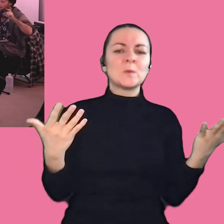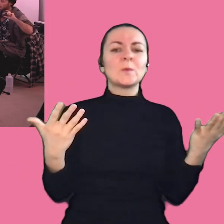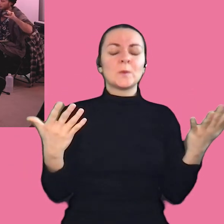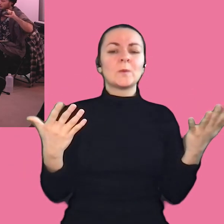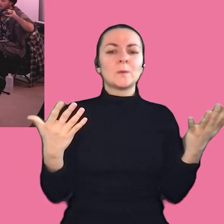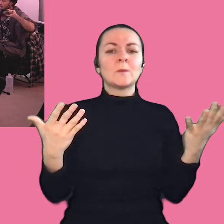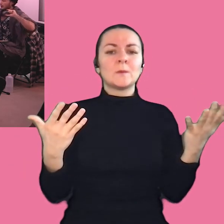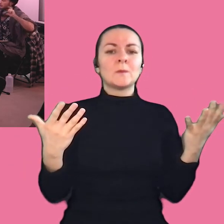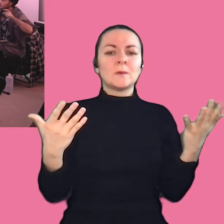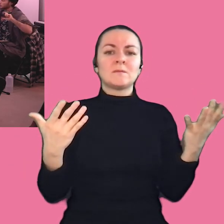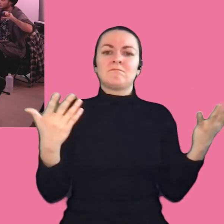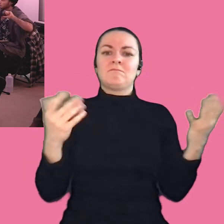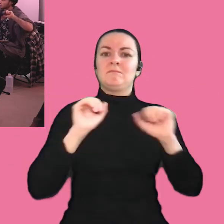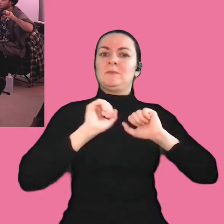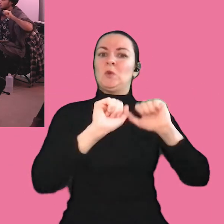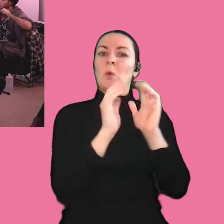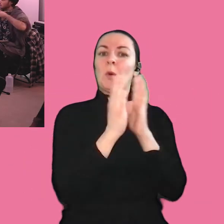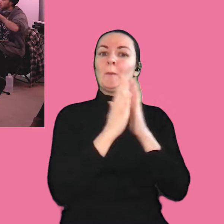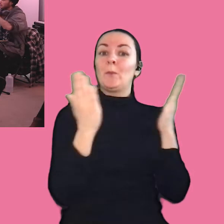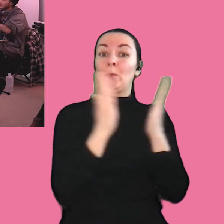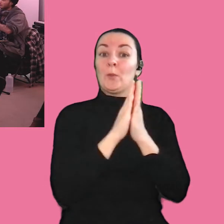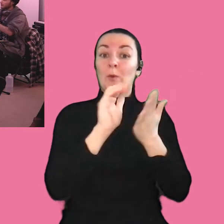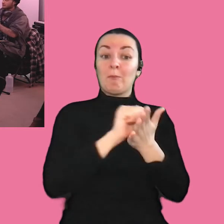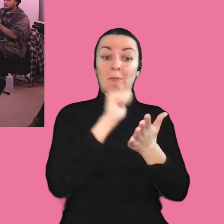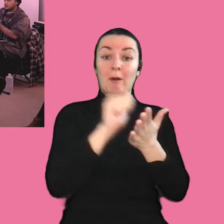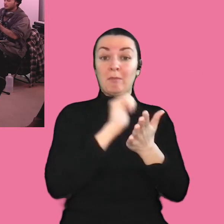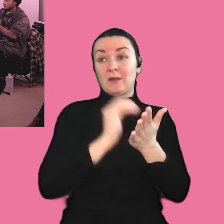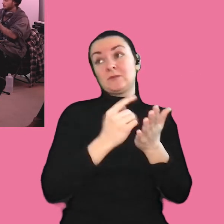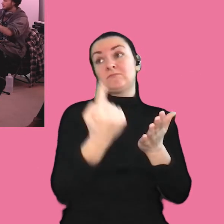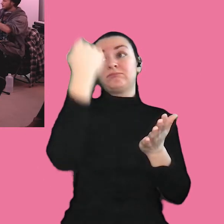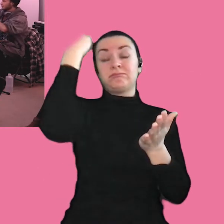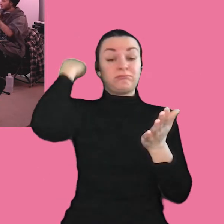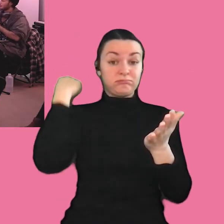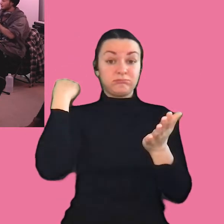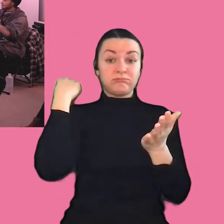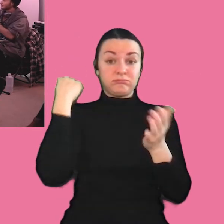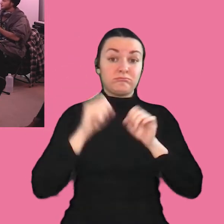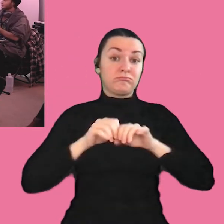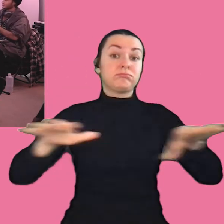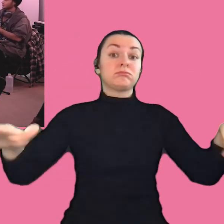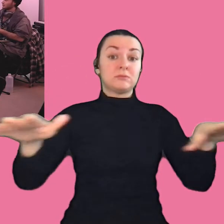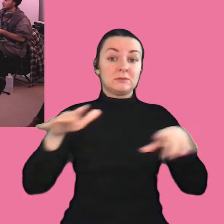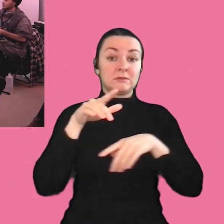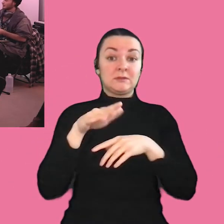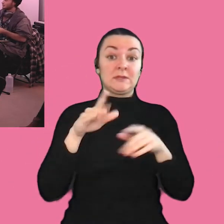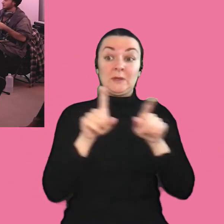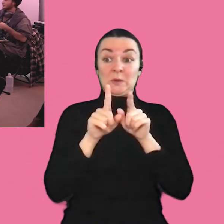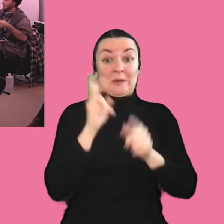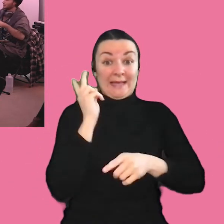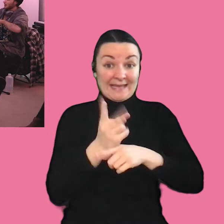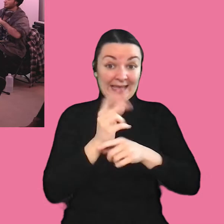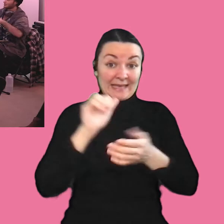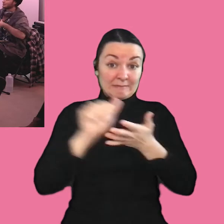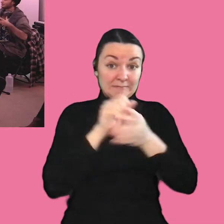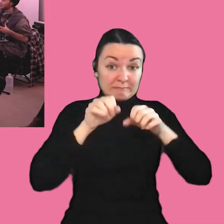leading me to think about how things have changed and where are we now. And this is about this event is about starting points. So I was like, okay, we need to